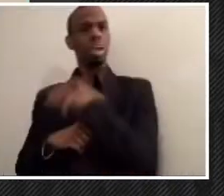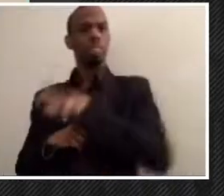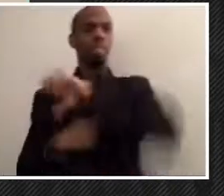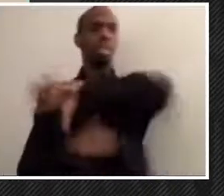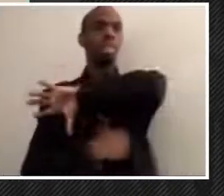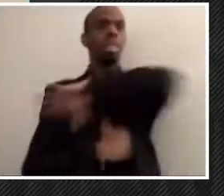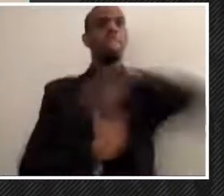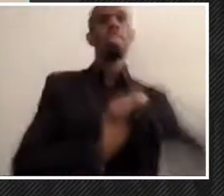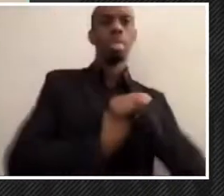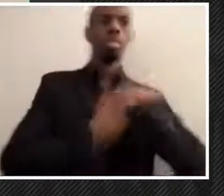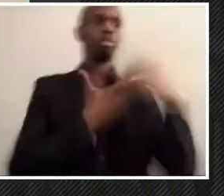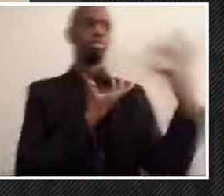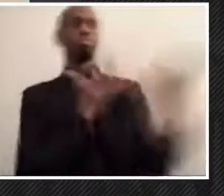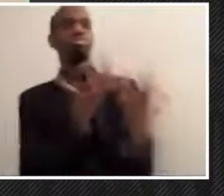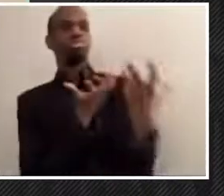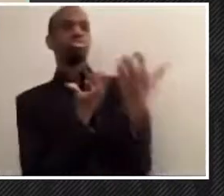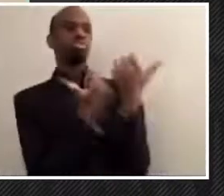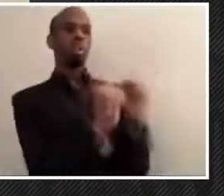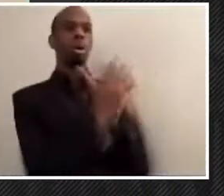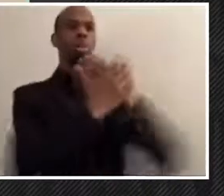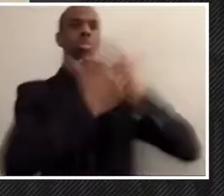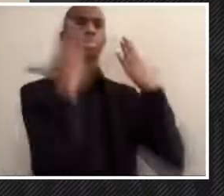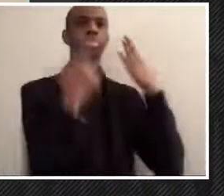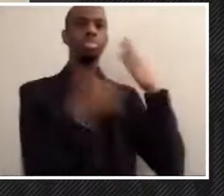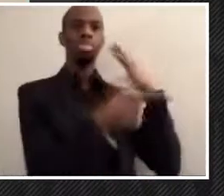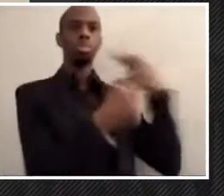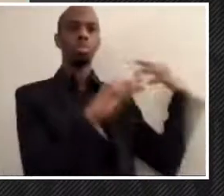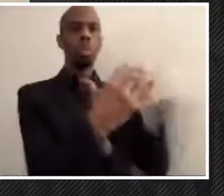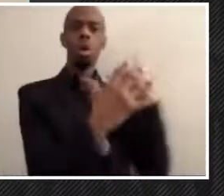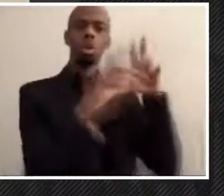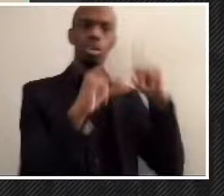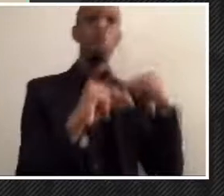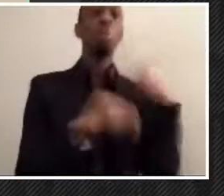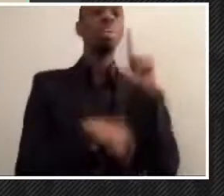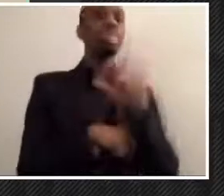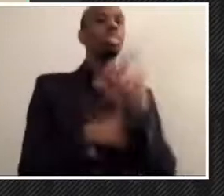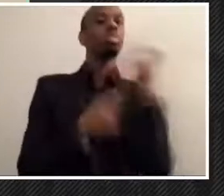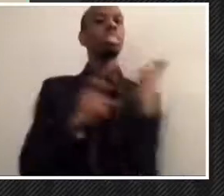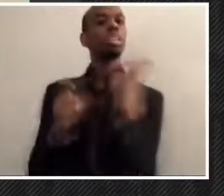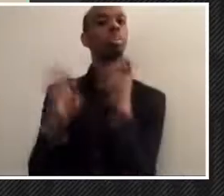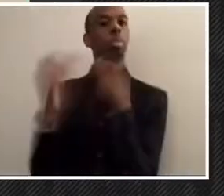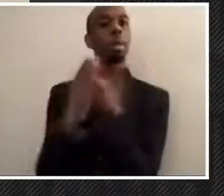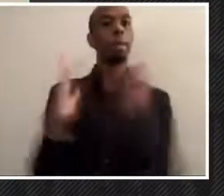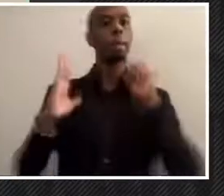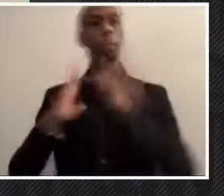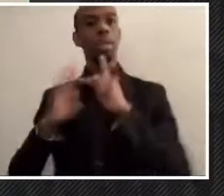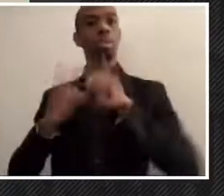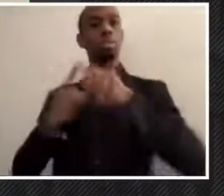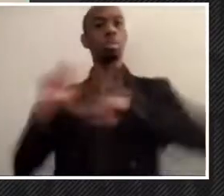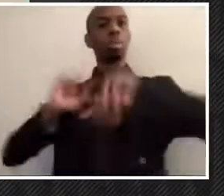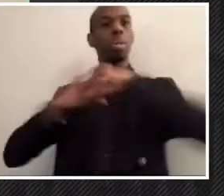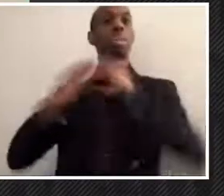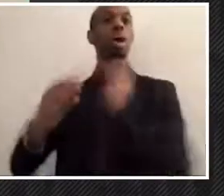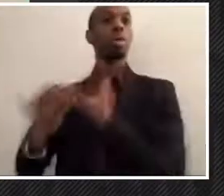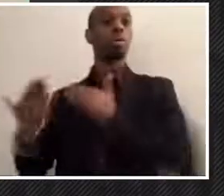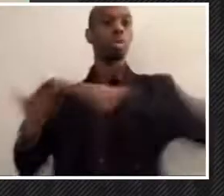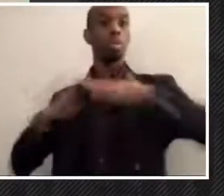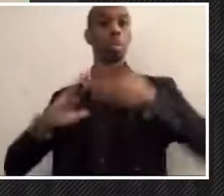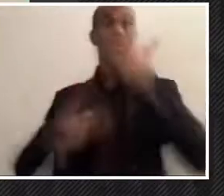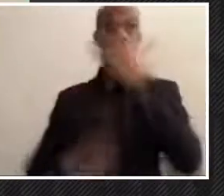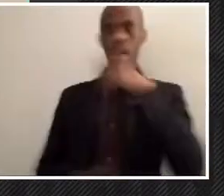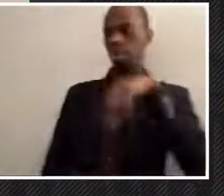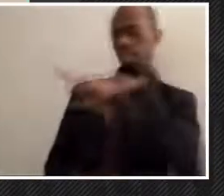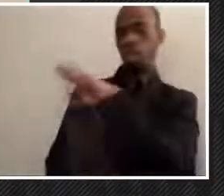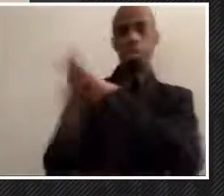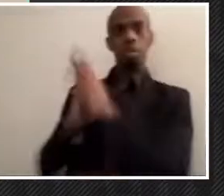the best things that we should be doing is giving money to folks in our communities so that they can be the ones to help heal the harm that